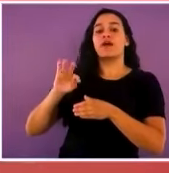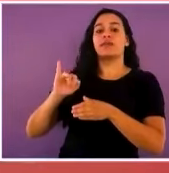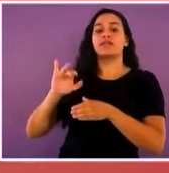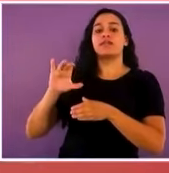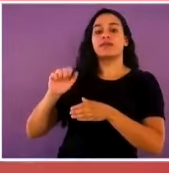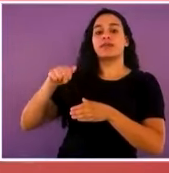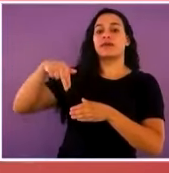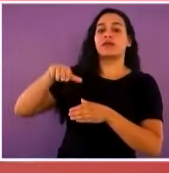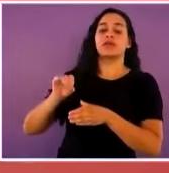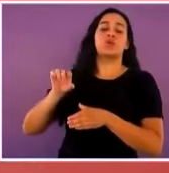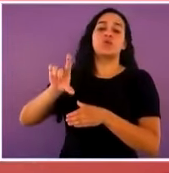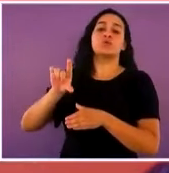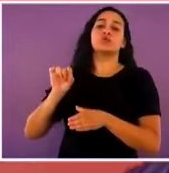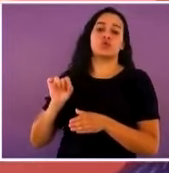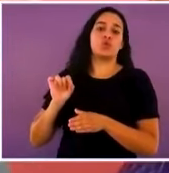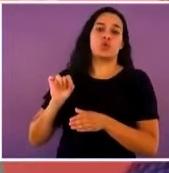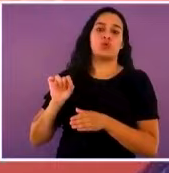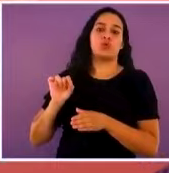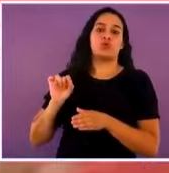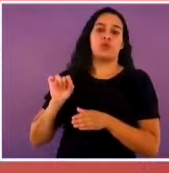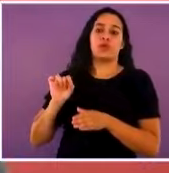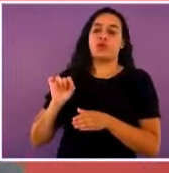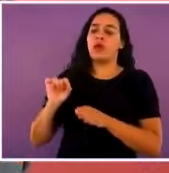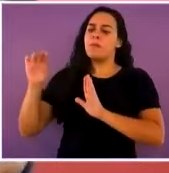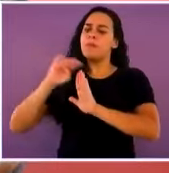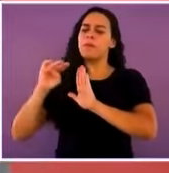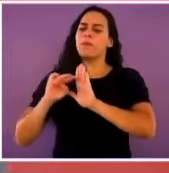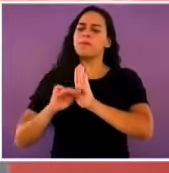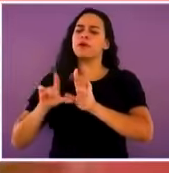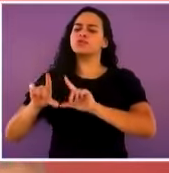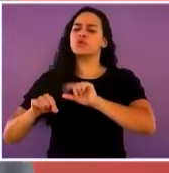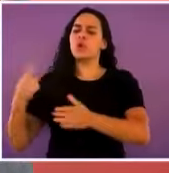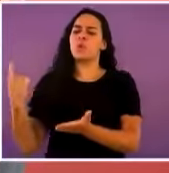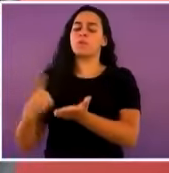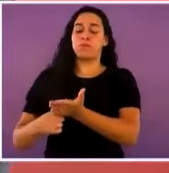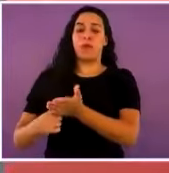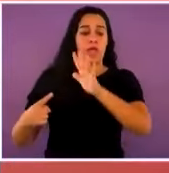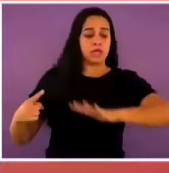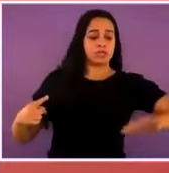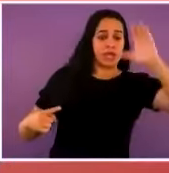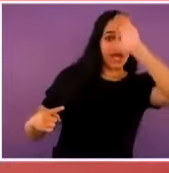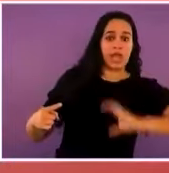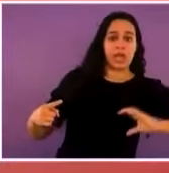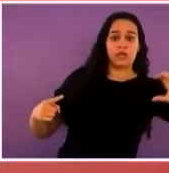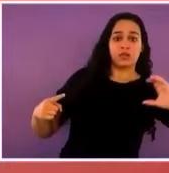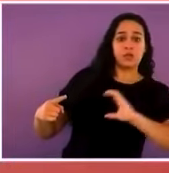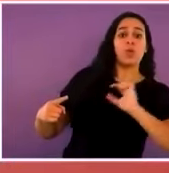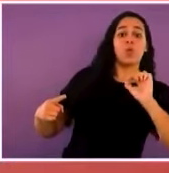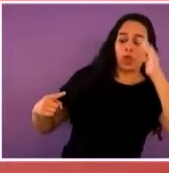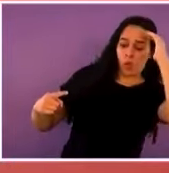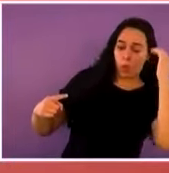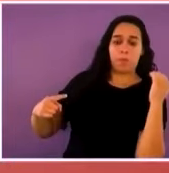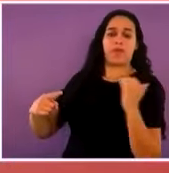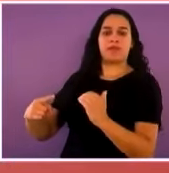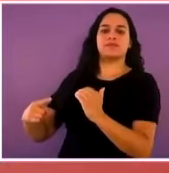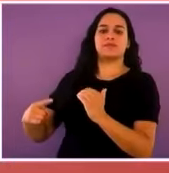a totalidade da Igreja Católica obedece. The theology of the people reverses the order. A teologia do povo reverte a